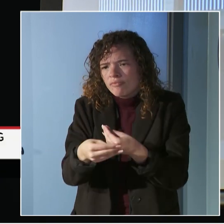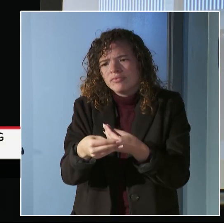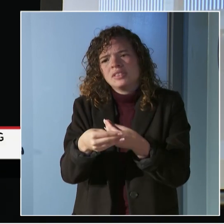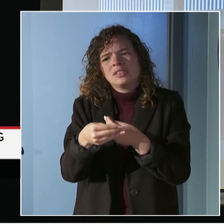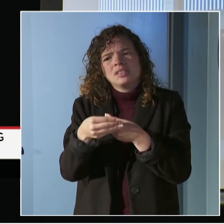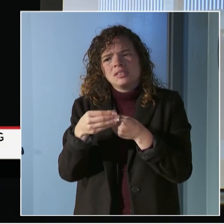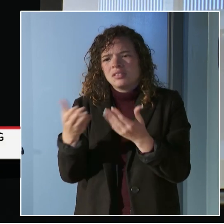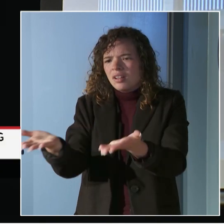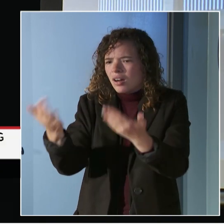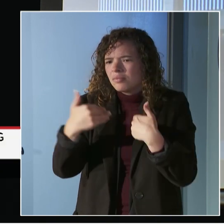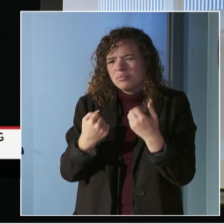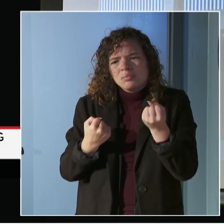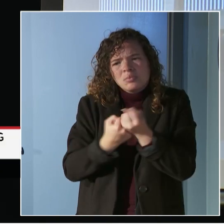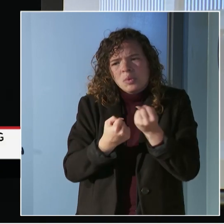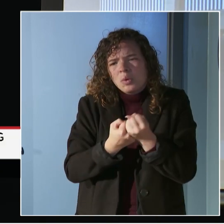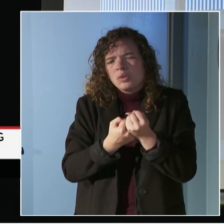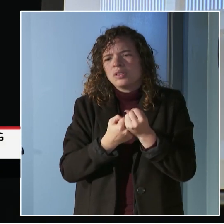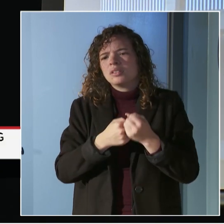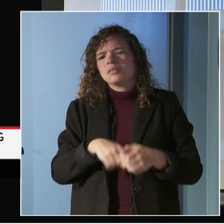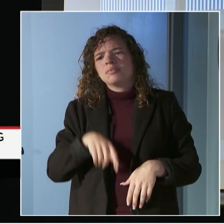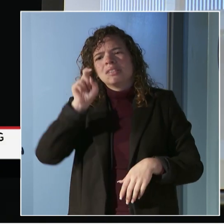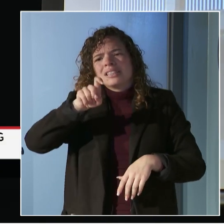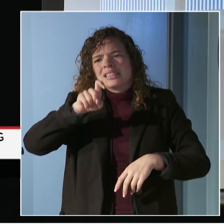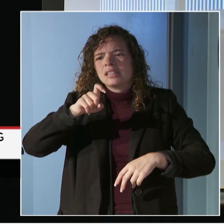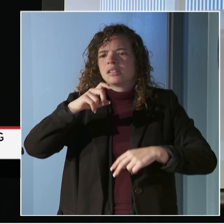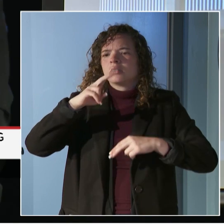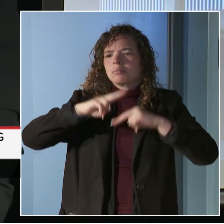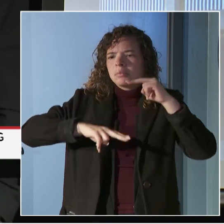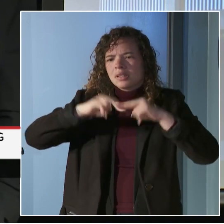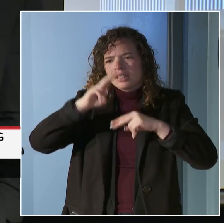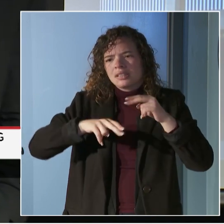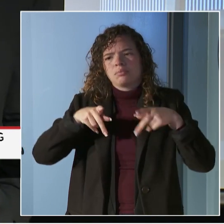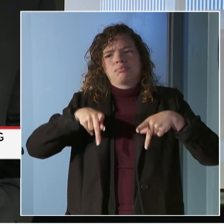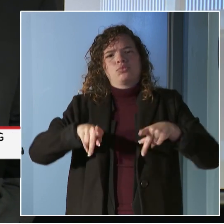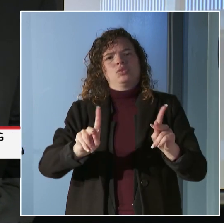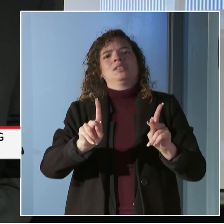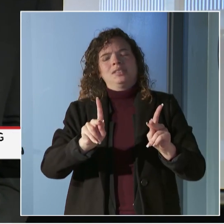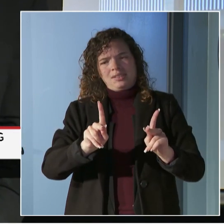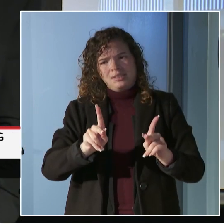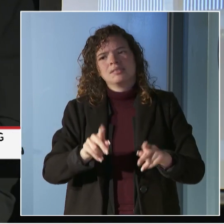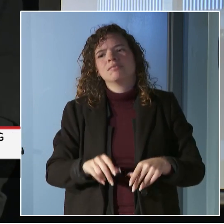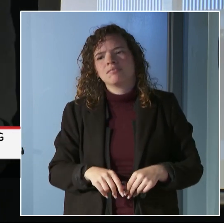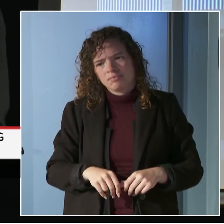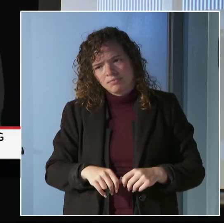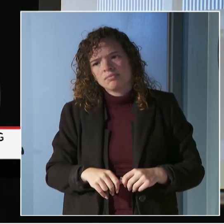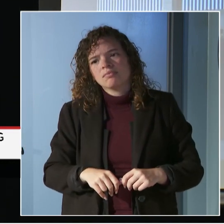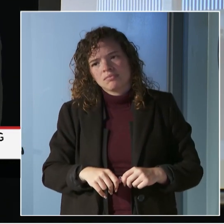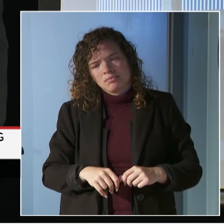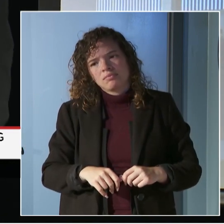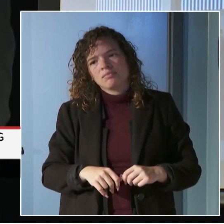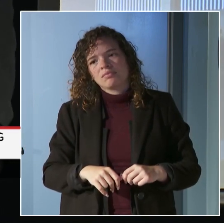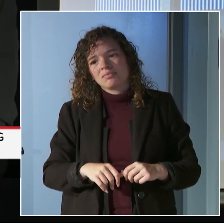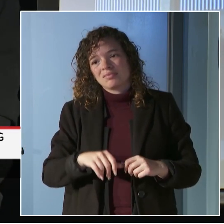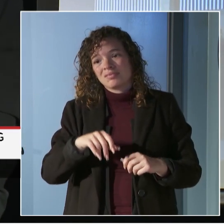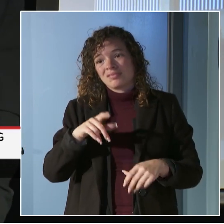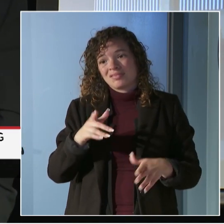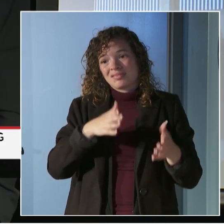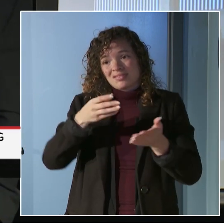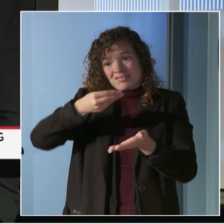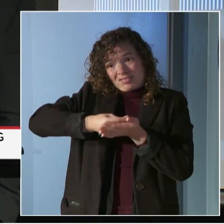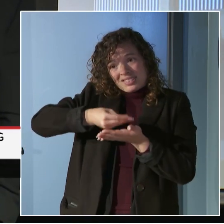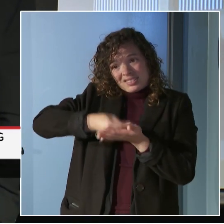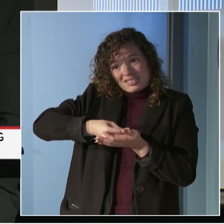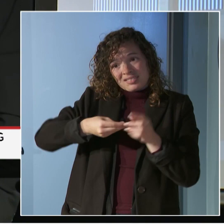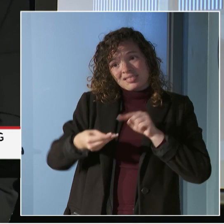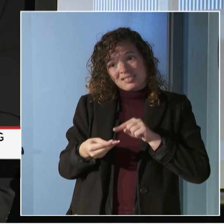building permit to close your financing. And when your financing involves HUD, you have to do it like 8 years before the